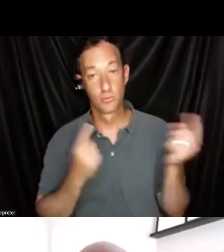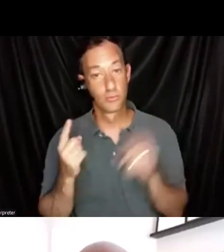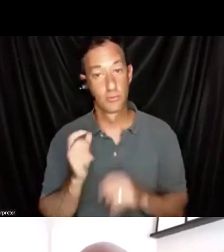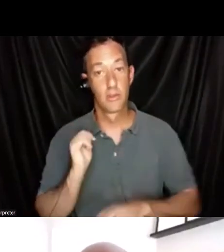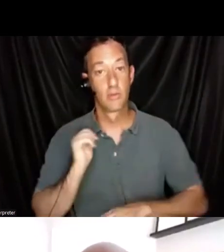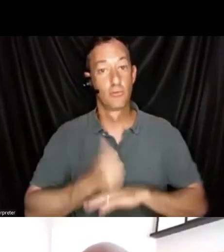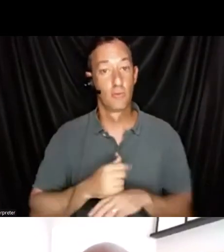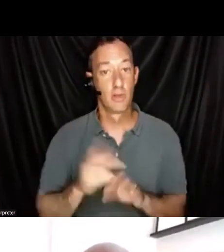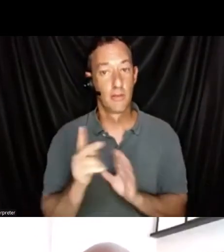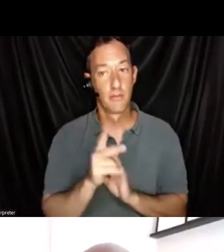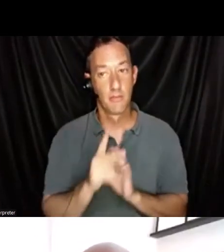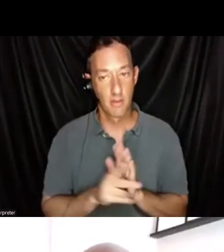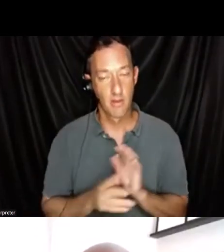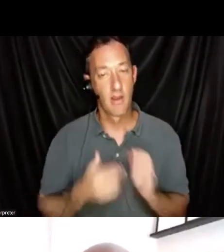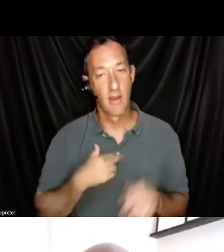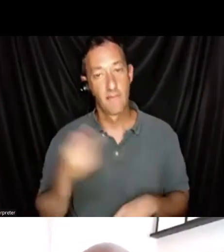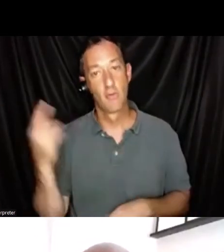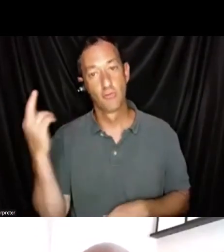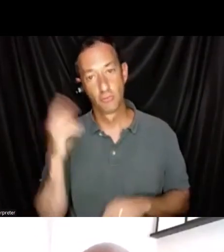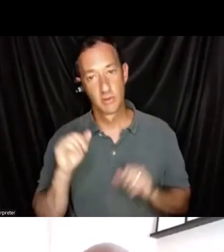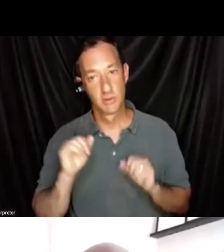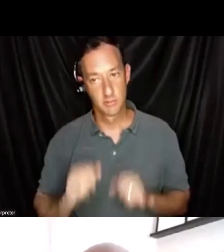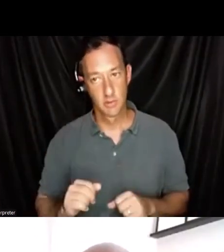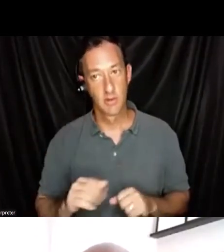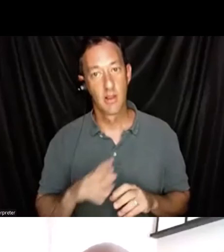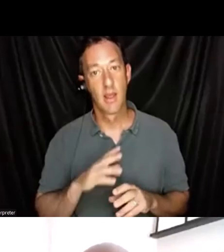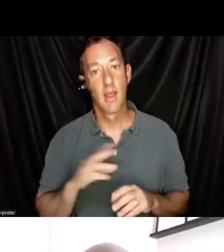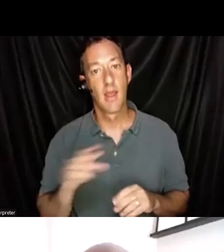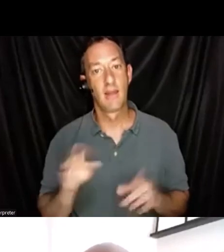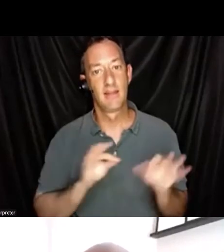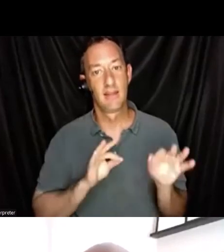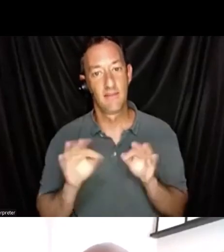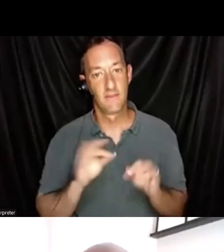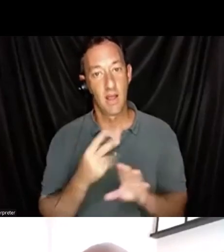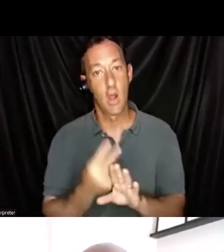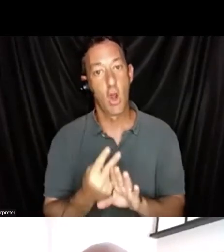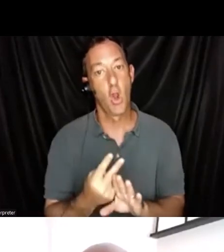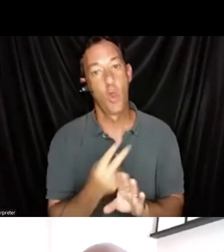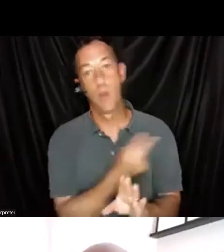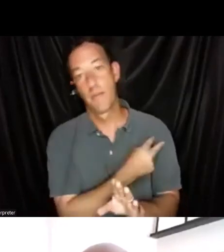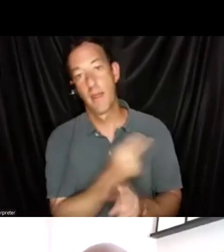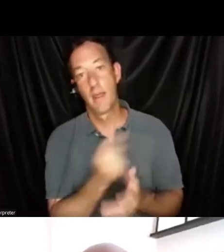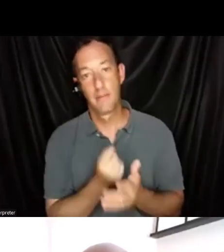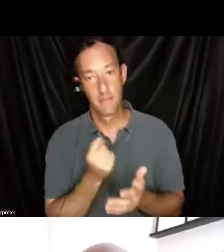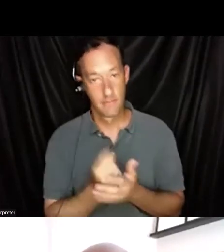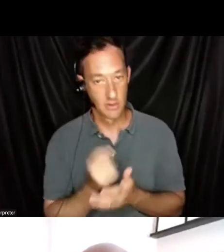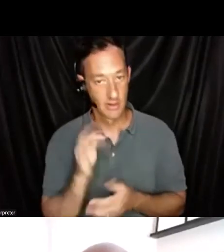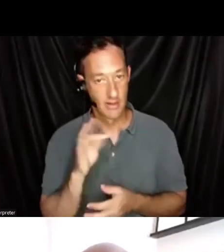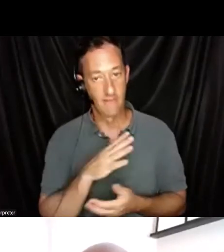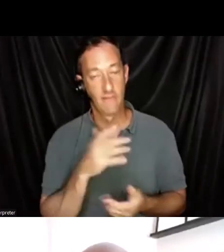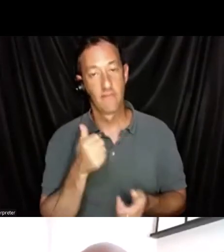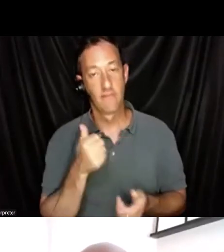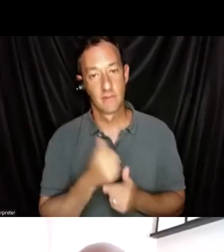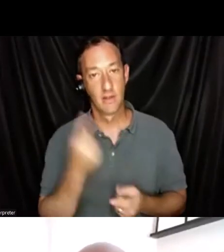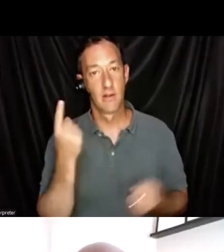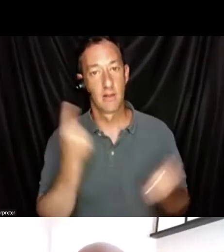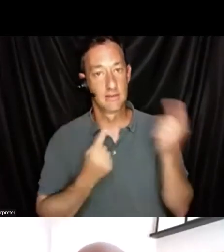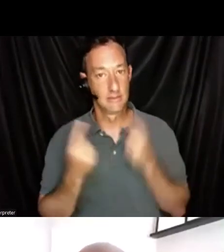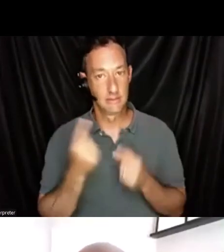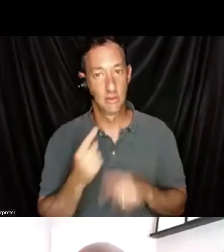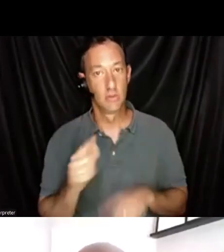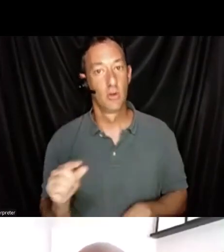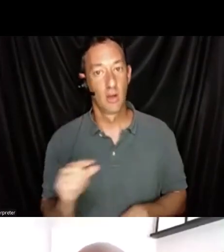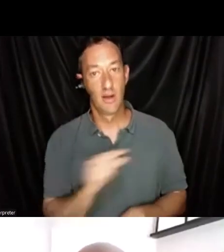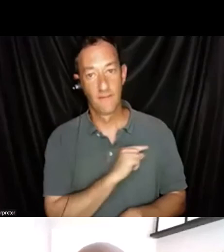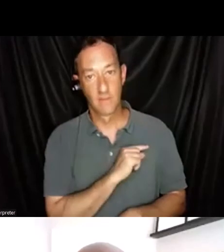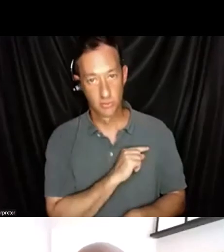have reasonable and defined look back periods if they are going to consider convictions. And they should, of